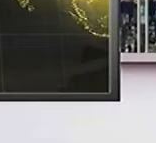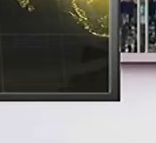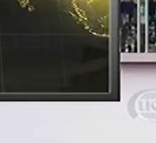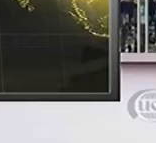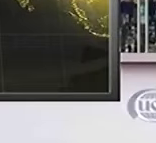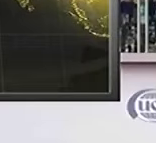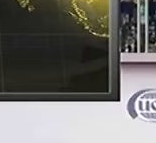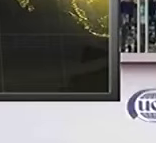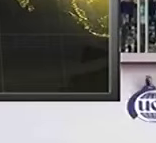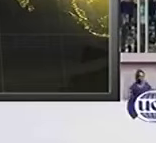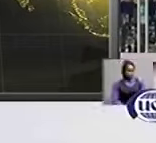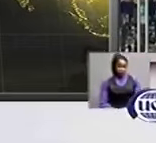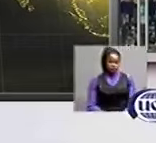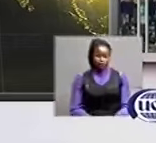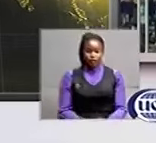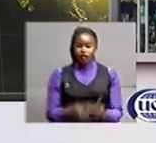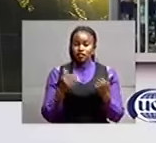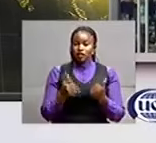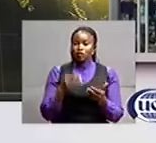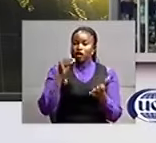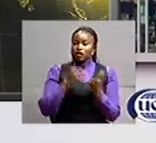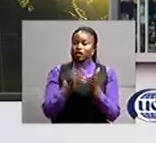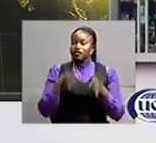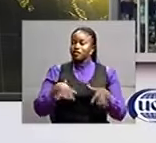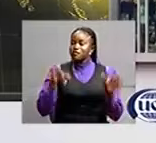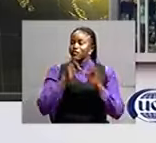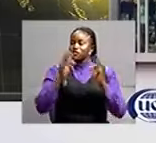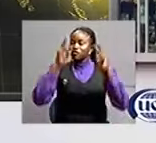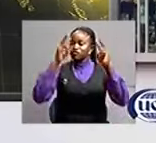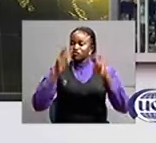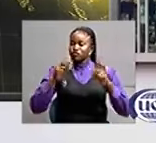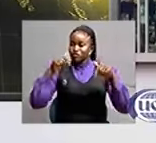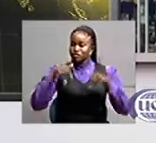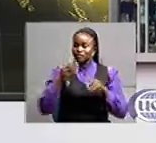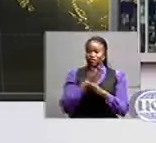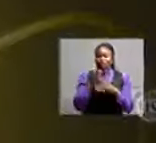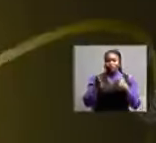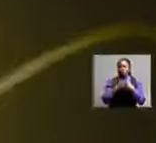and before we leave you let's have a quick reminder of our top stories